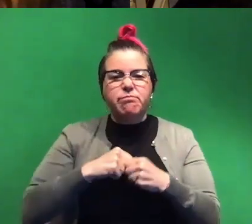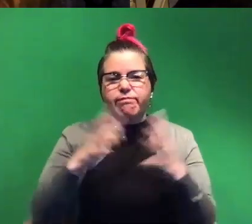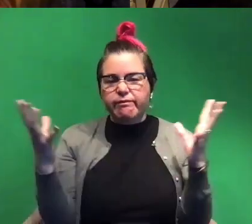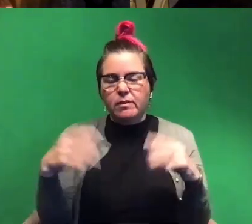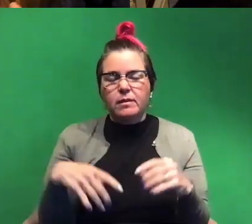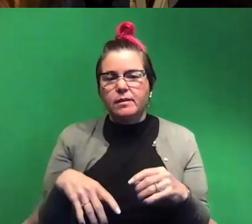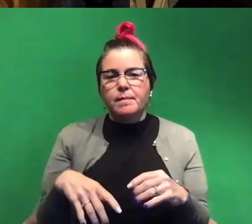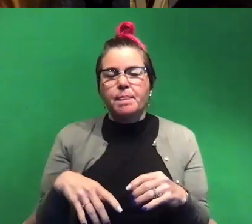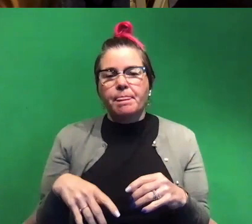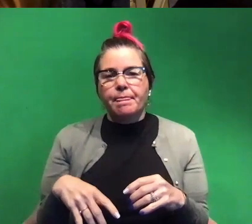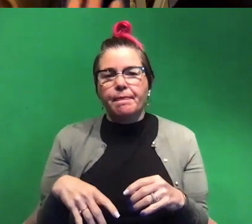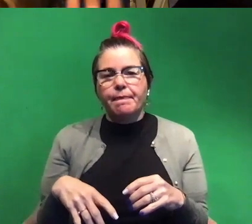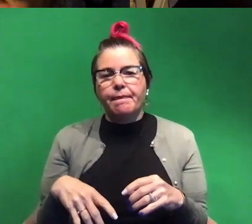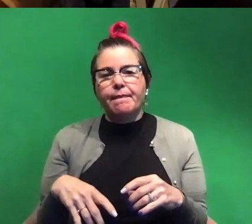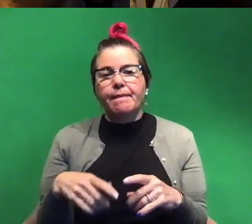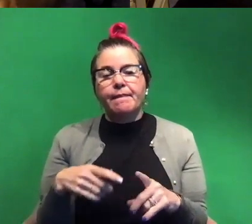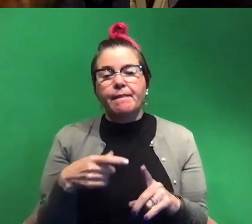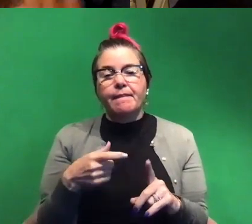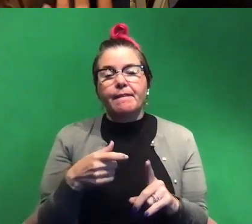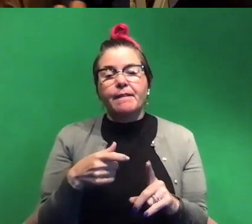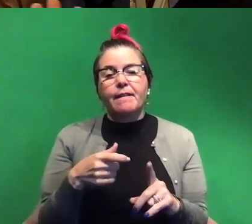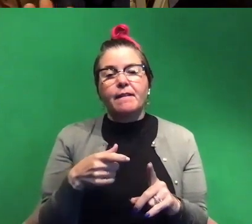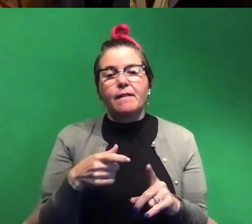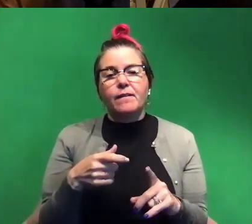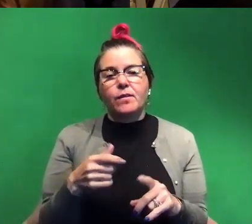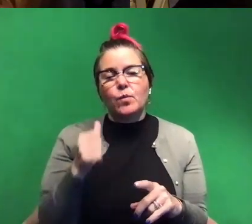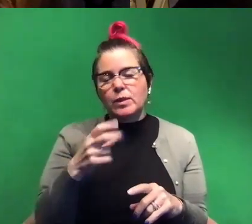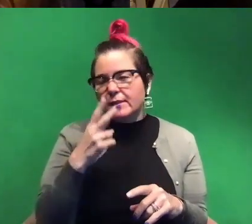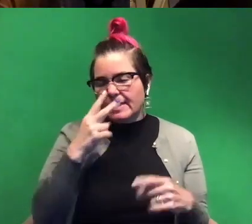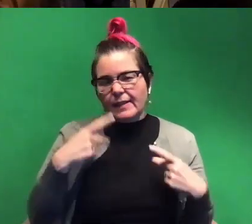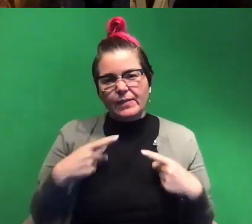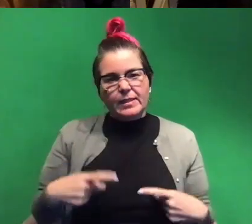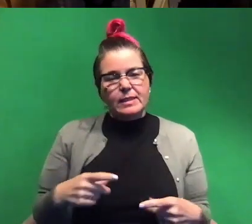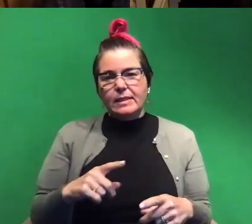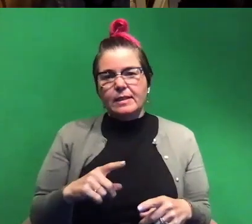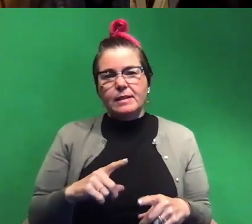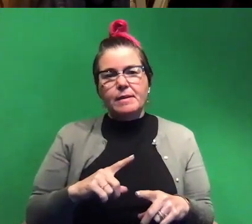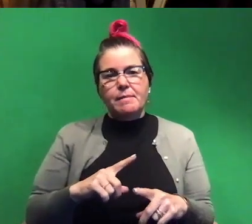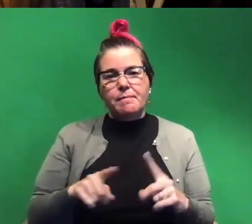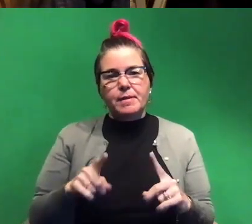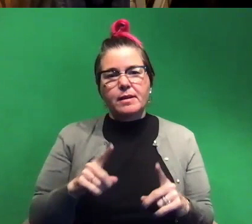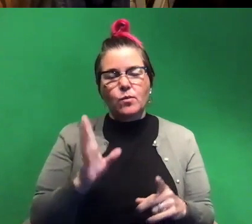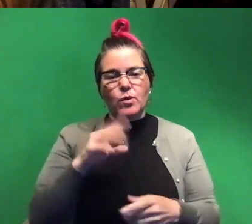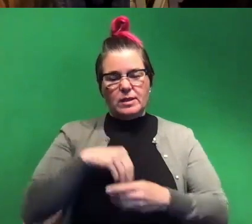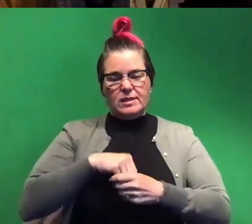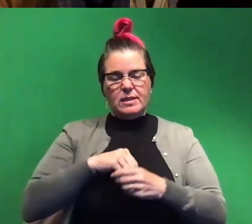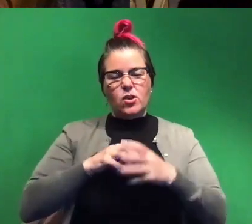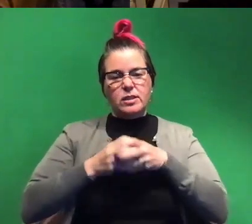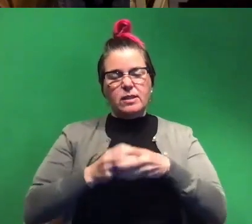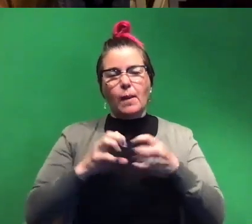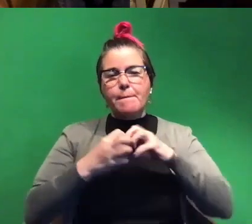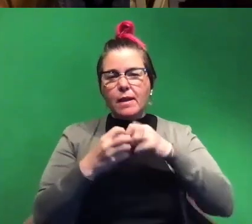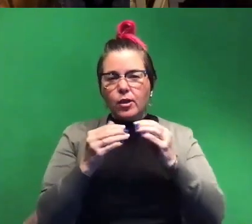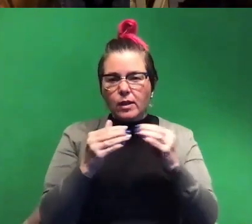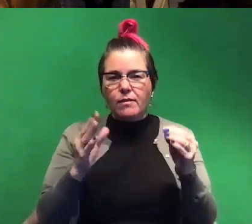not you would not see it physically, but it would it would be affecting your cells on a molecular level and lead